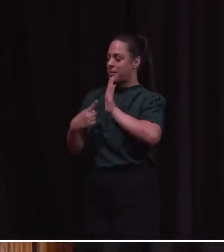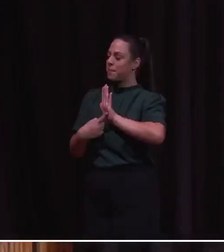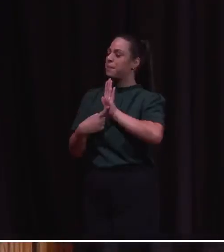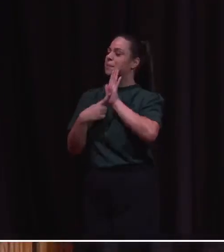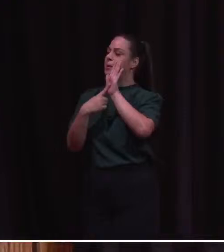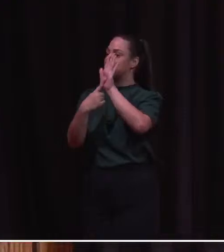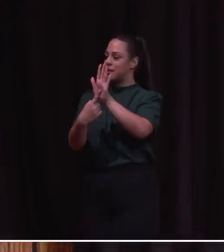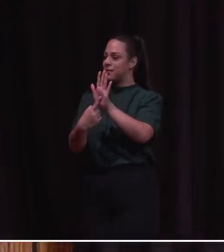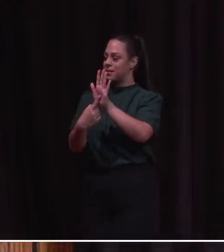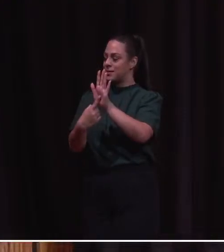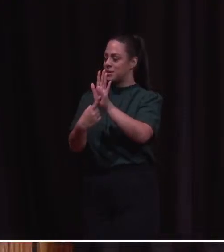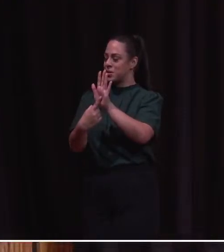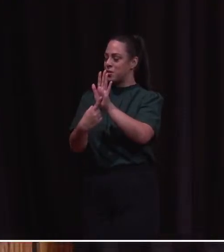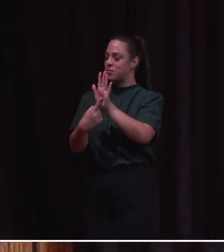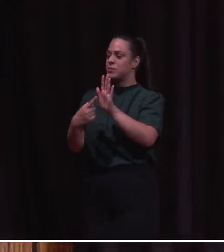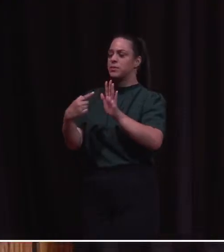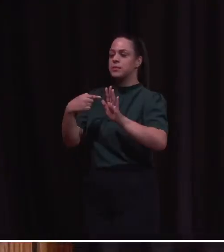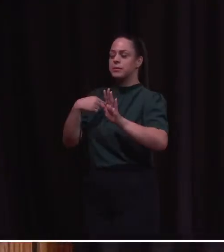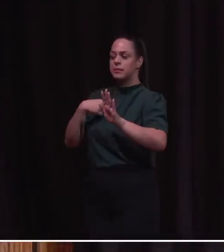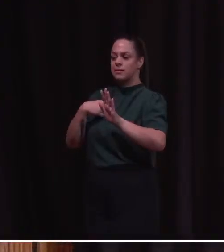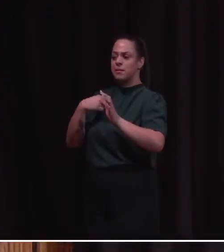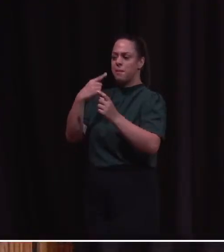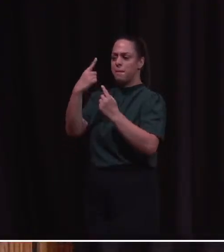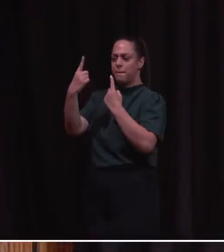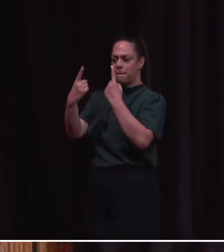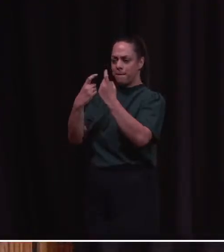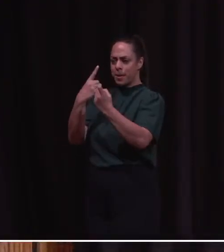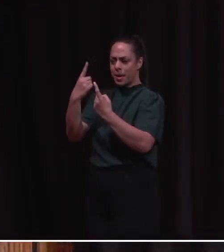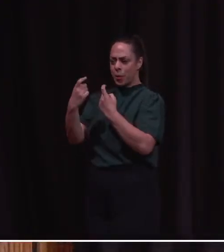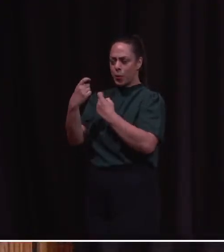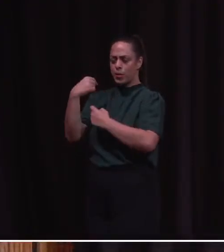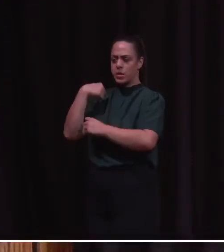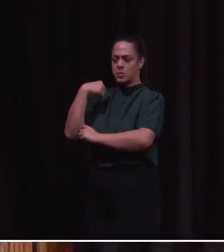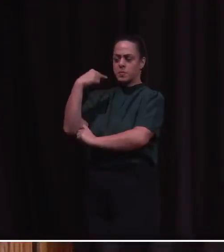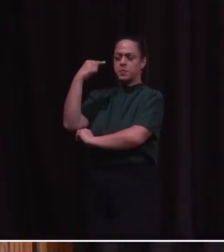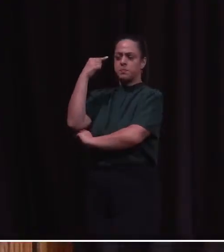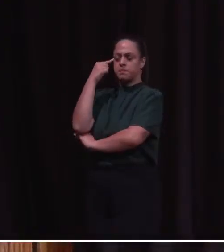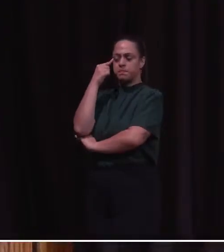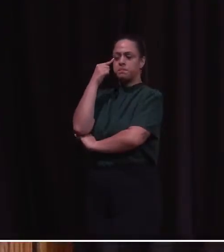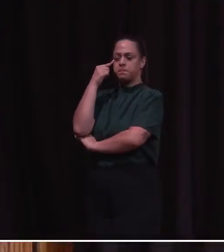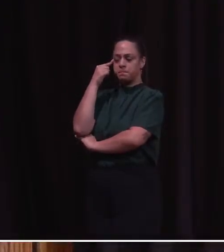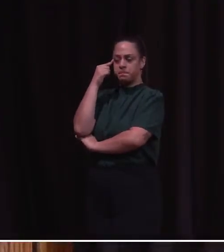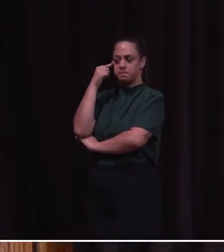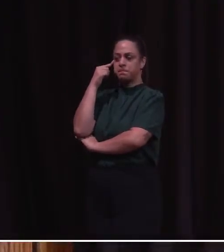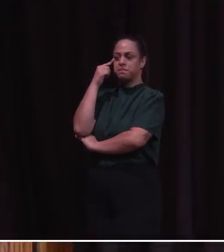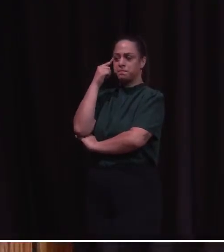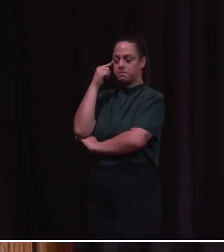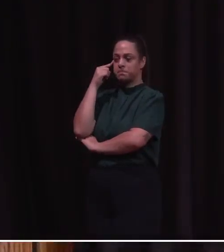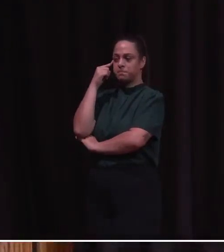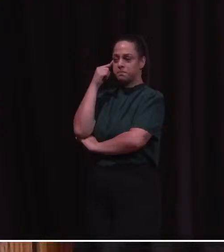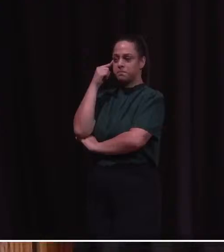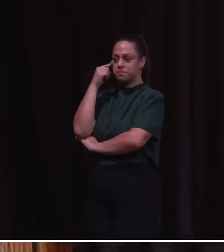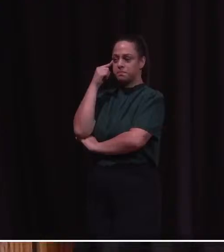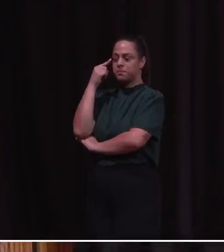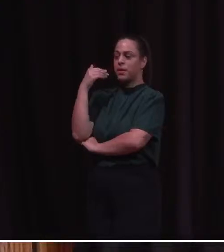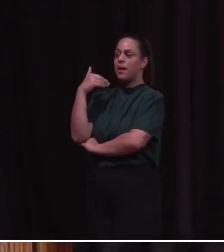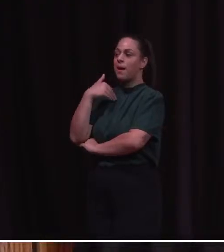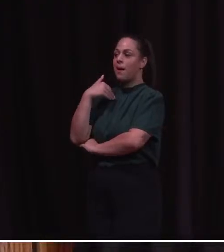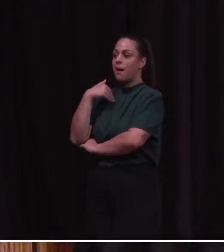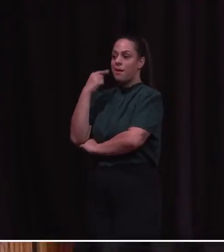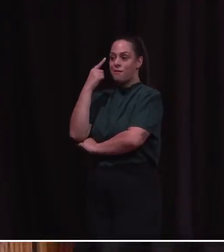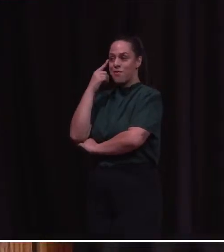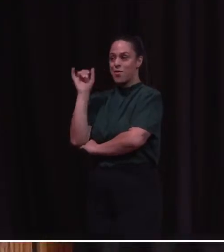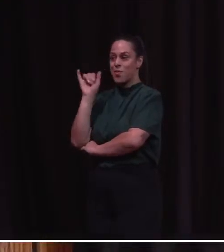I'm asking myself and that's being asked in a reflection such as this is